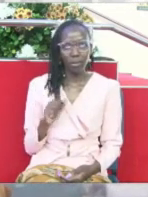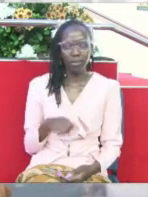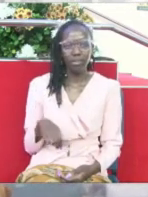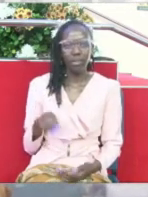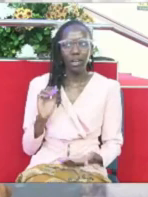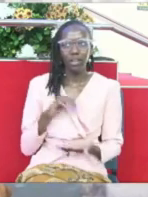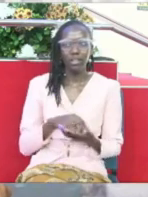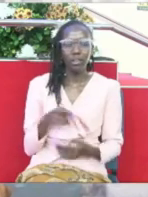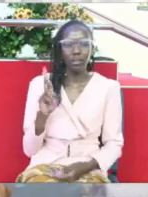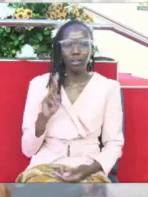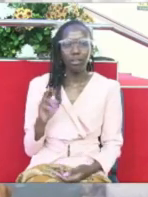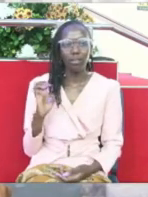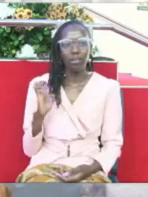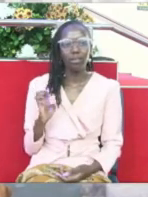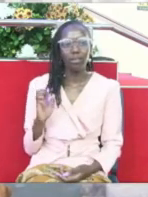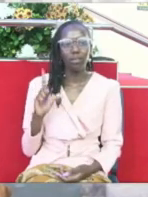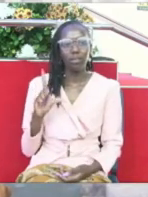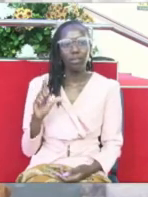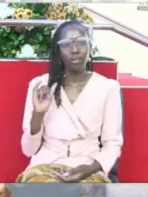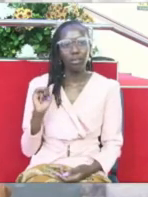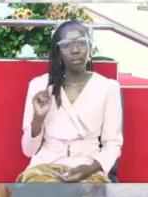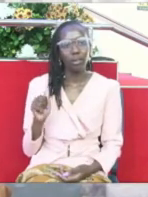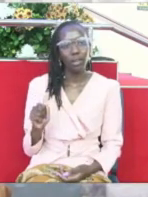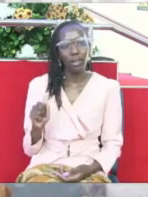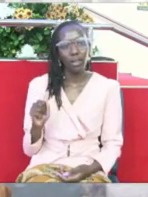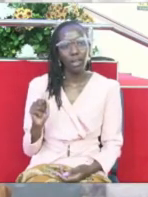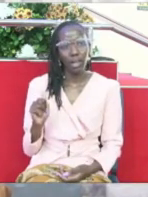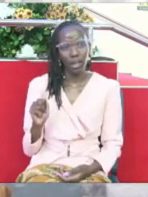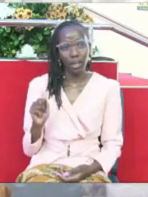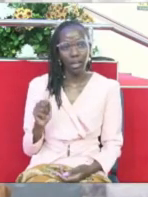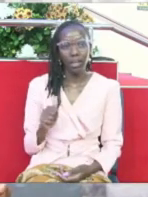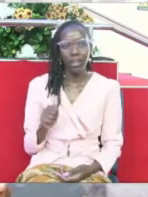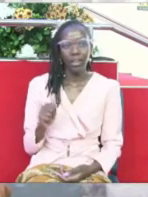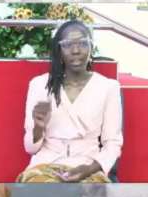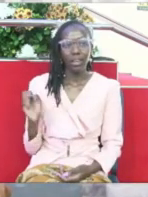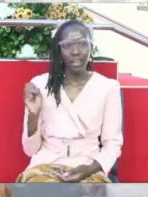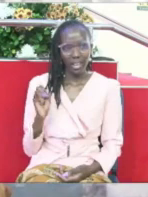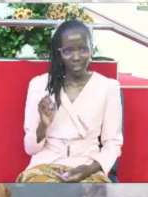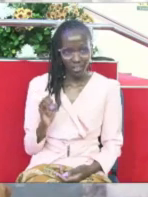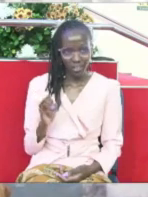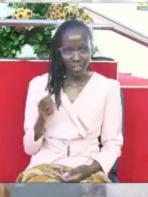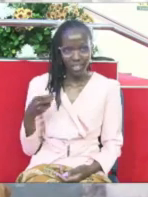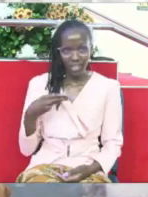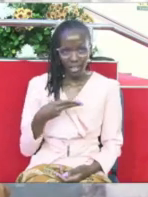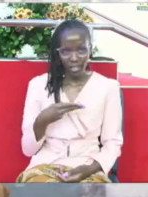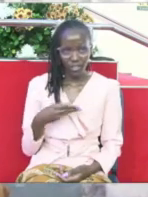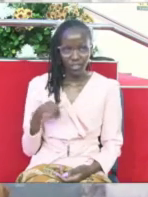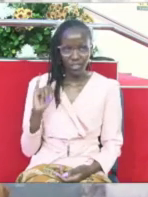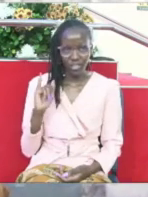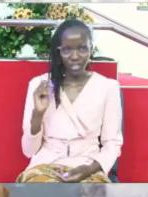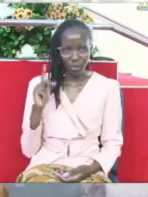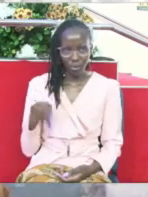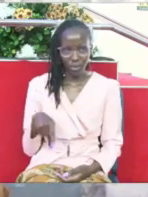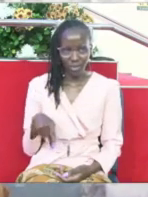Moses. Ulidhihirisha kwa Musa. I want to know your ways. Vile vile mimi nataka nijue njia zako. It's an experience that